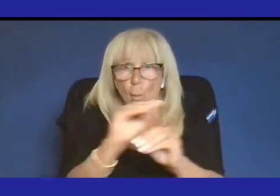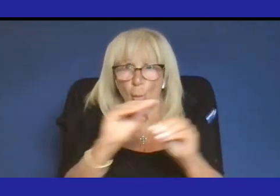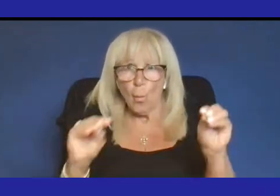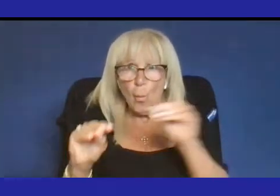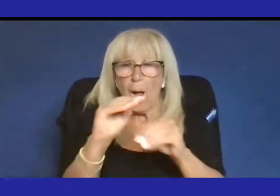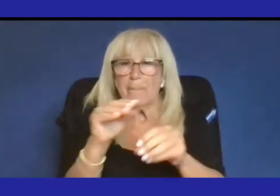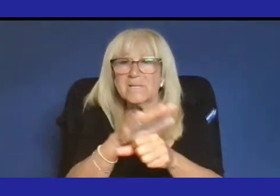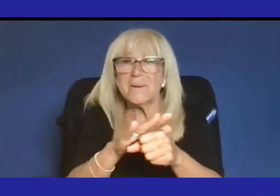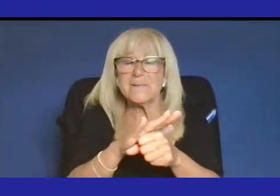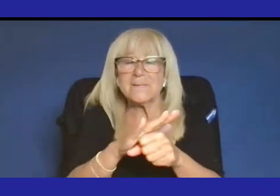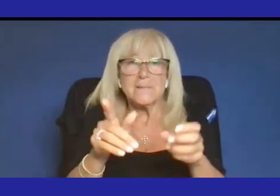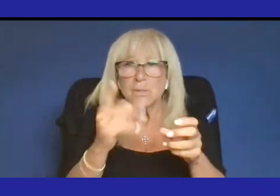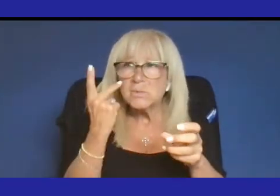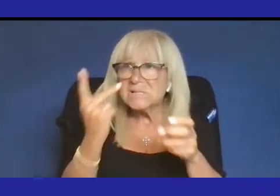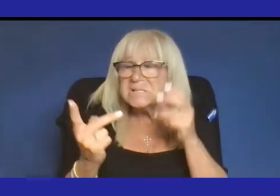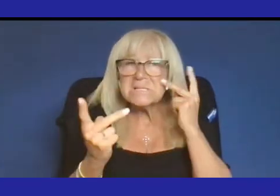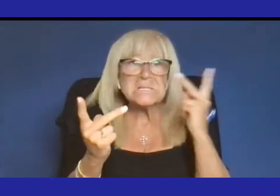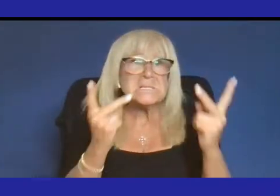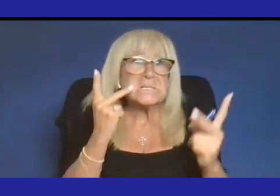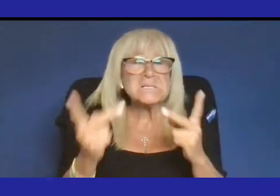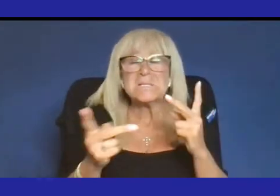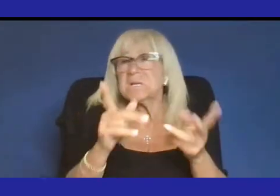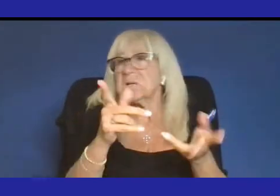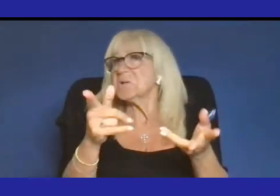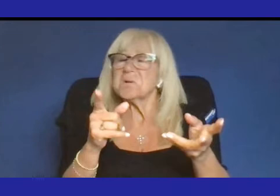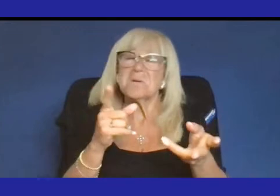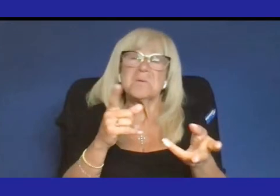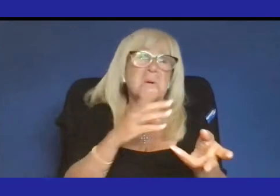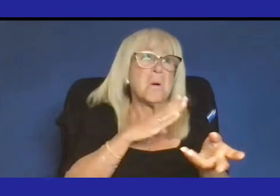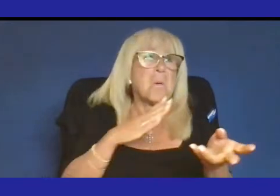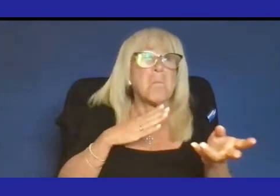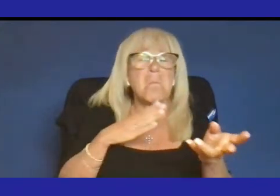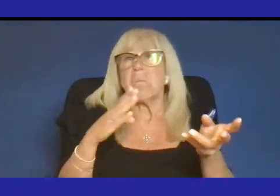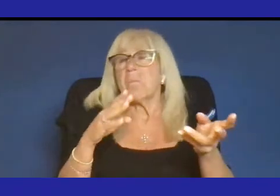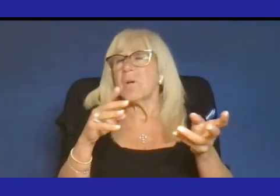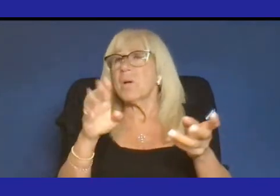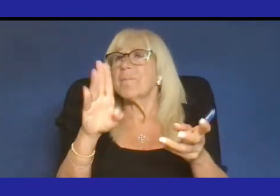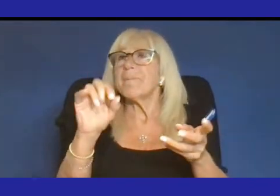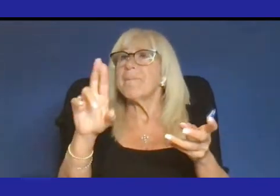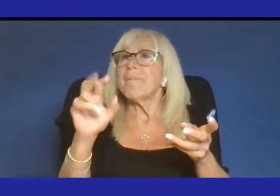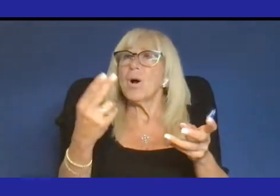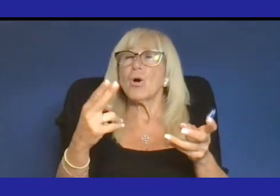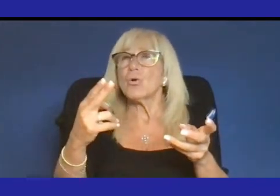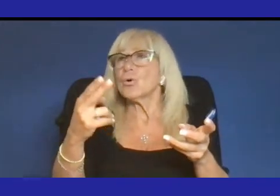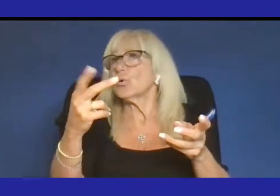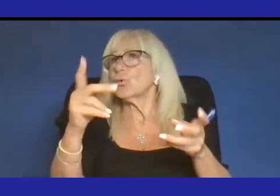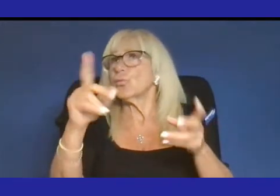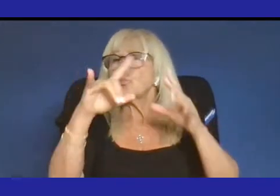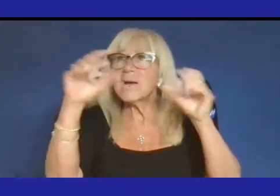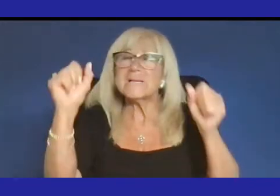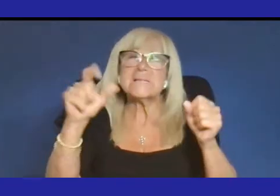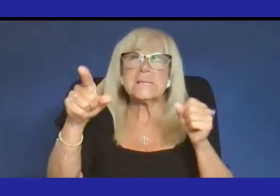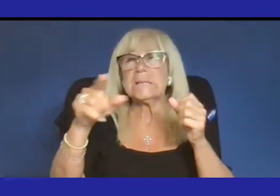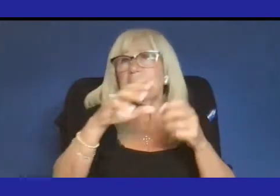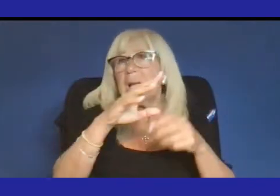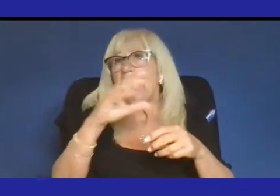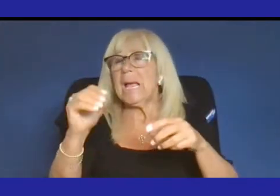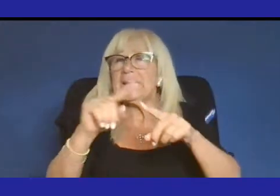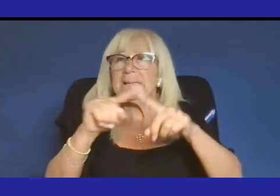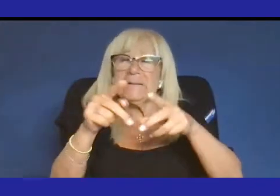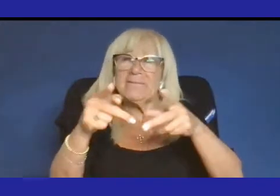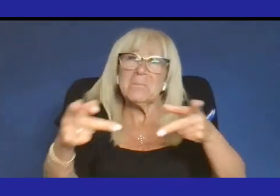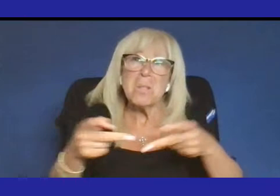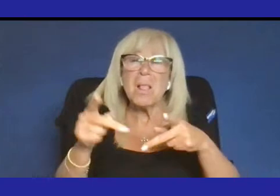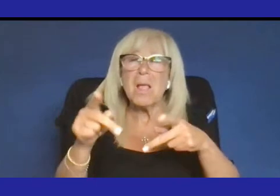at the elected officials, the bar presidents, the council members, and say, would you fund this? Would you help me advocate for that? And maybe we just get one of